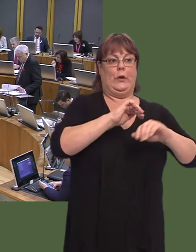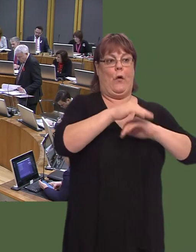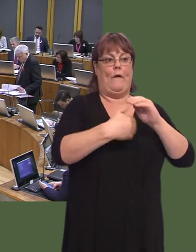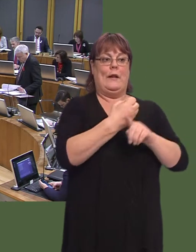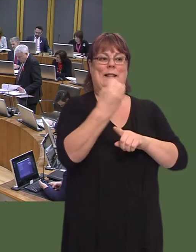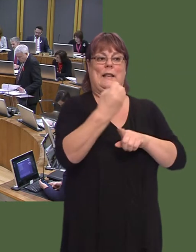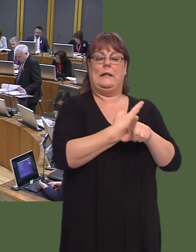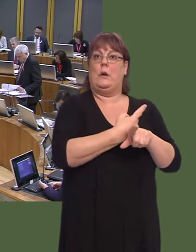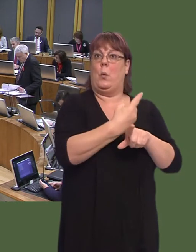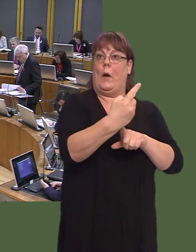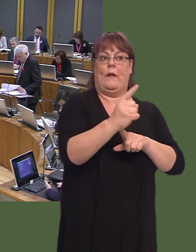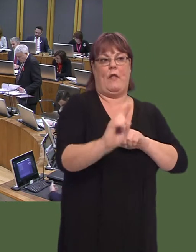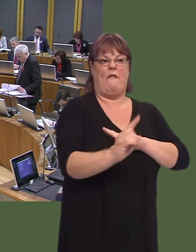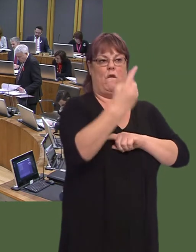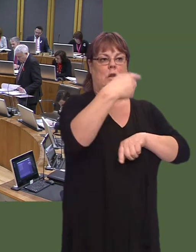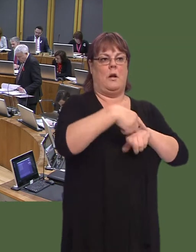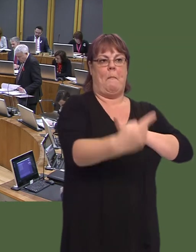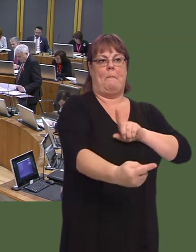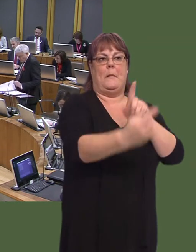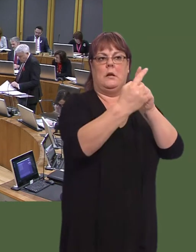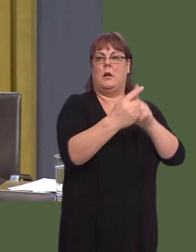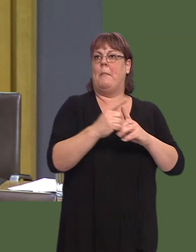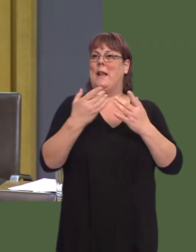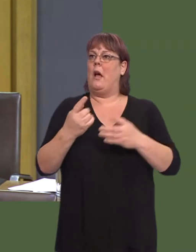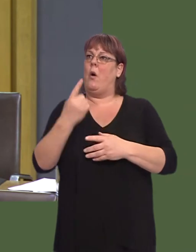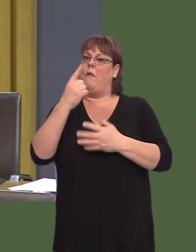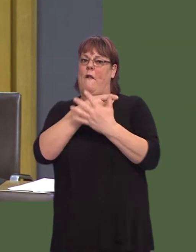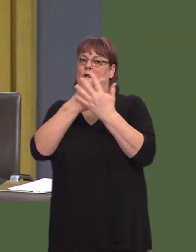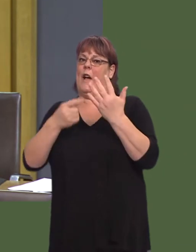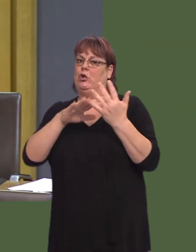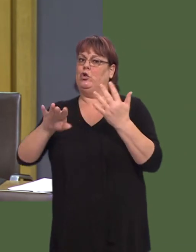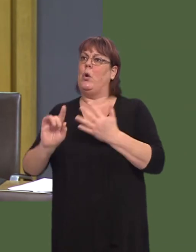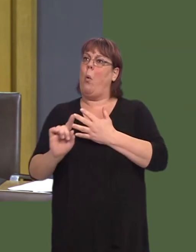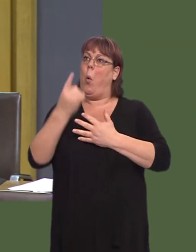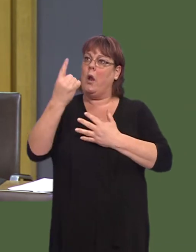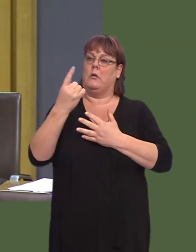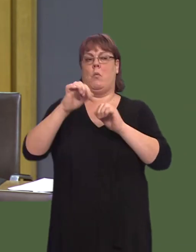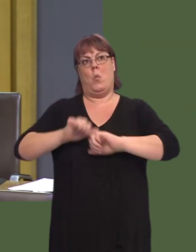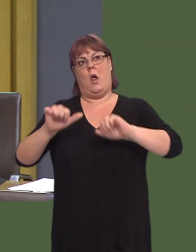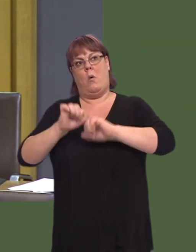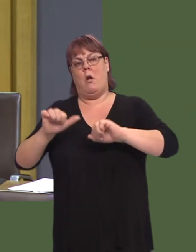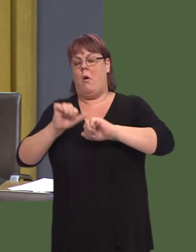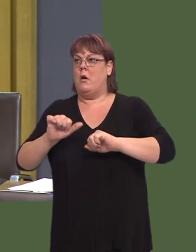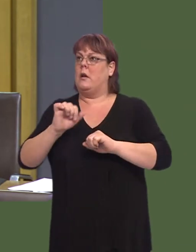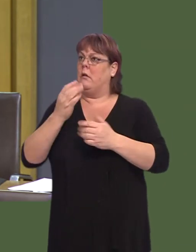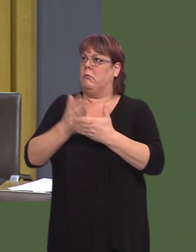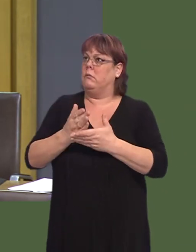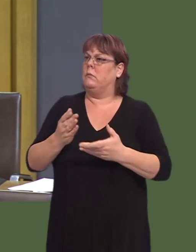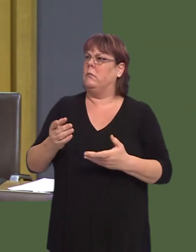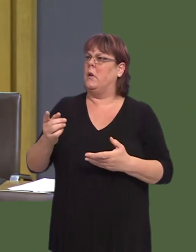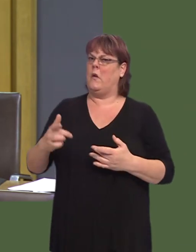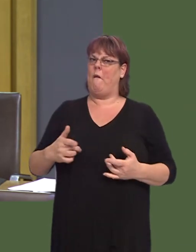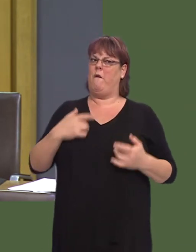waiting longer than 16 weeks for that first appointment. Now, one in five children are. That